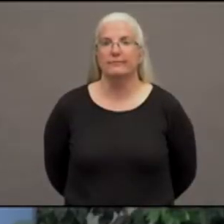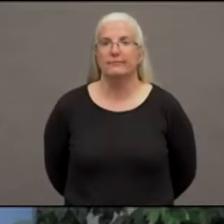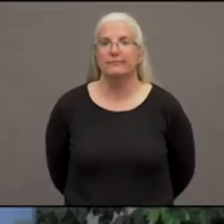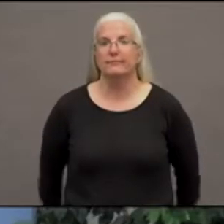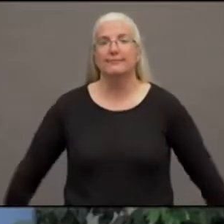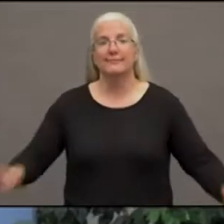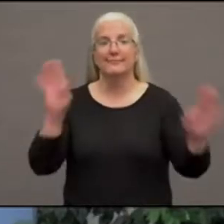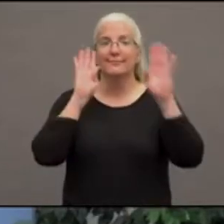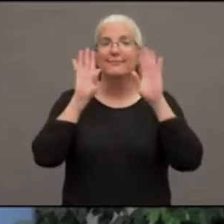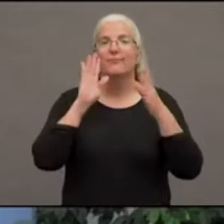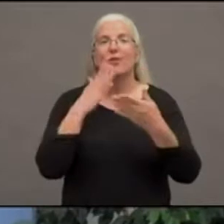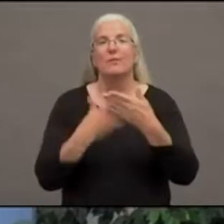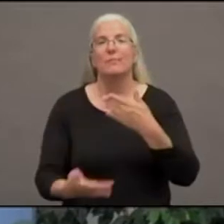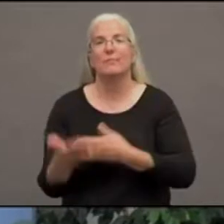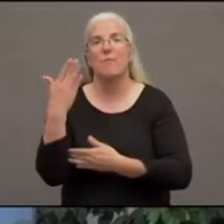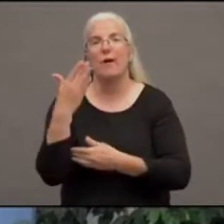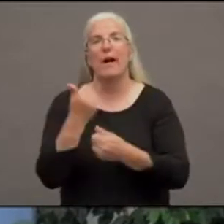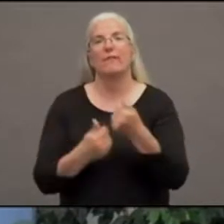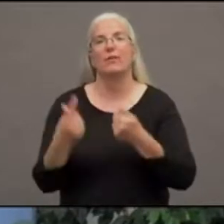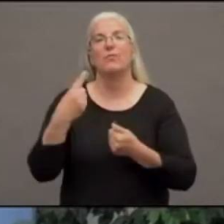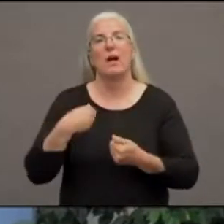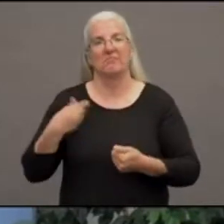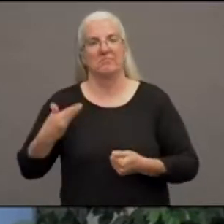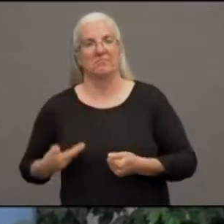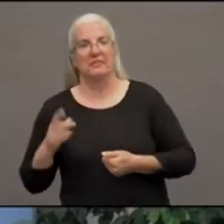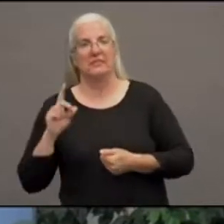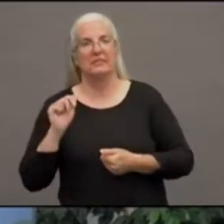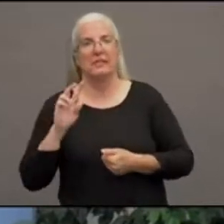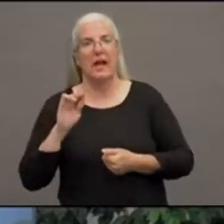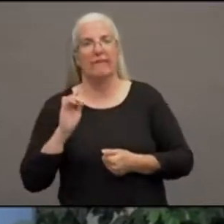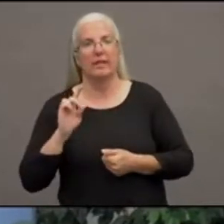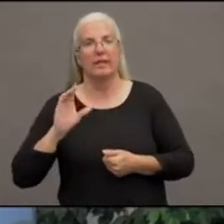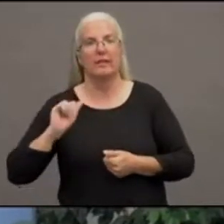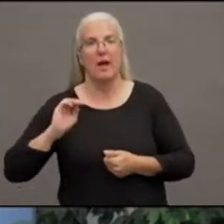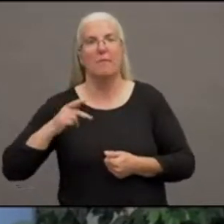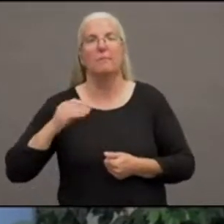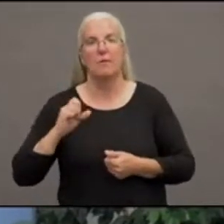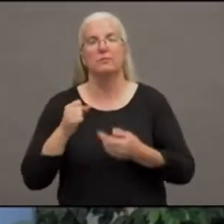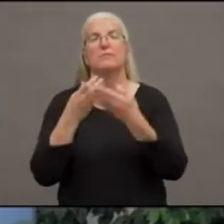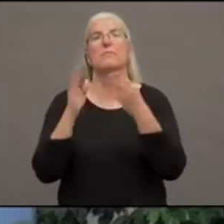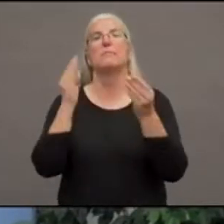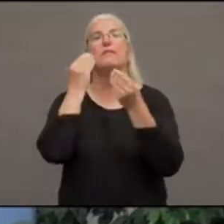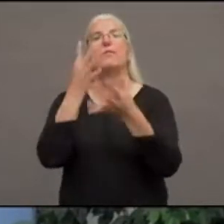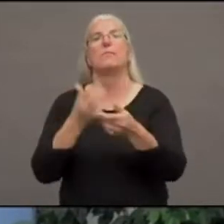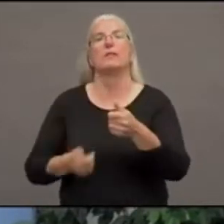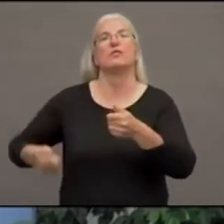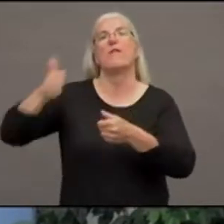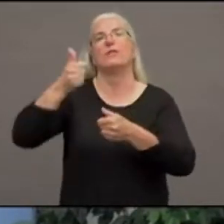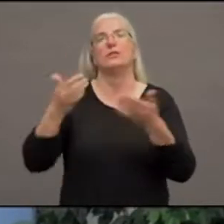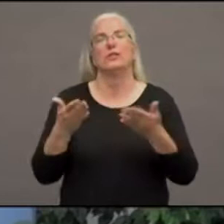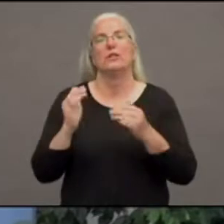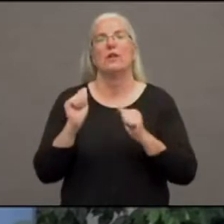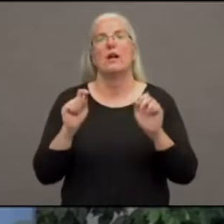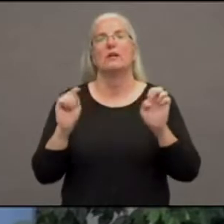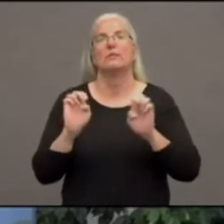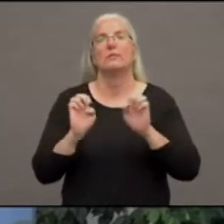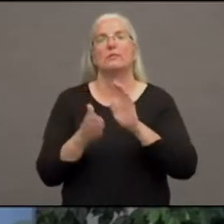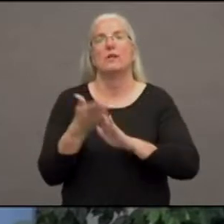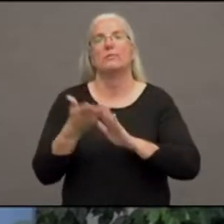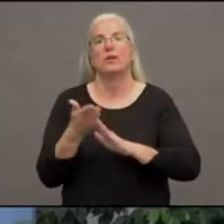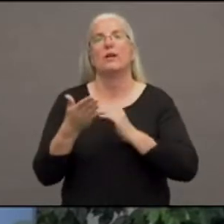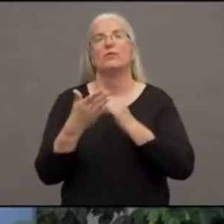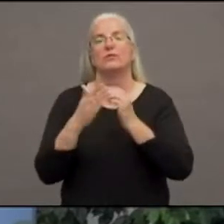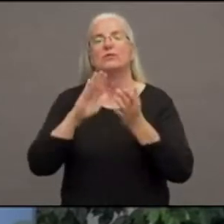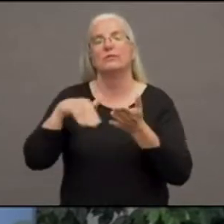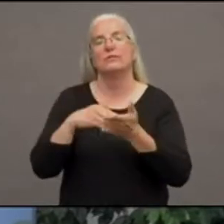Good morning, everyone. My name is David Campos, and I'm the Public Information Officer for the County of Santa Clara's Emergency